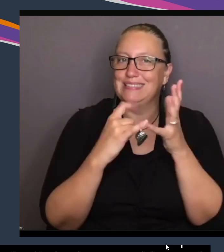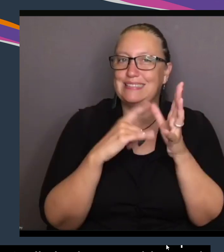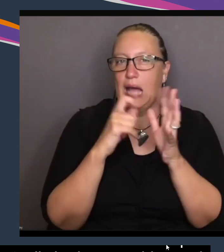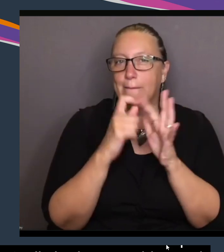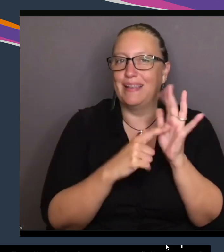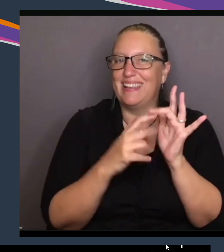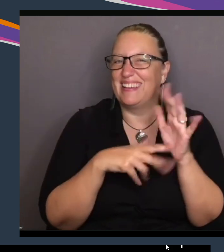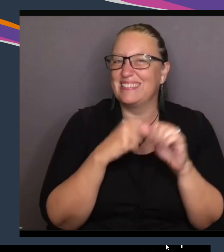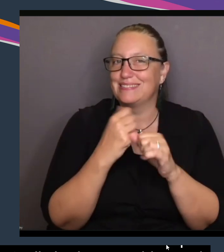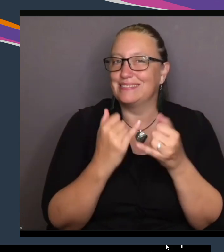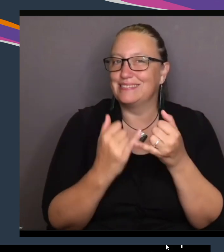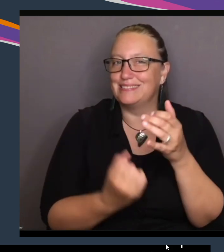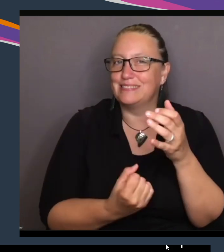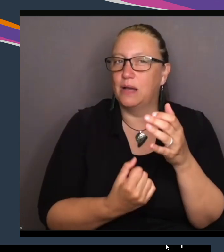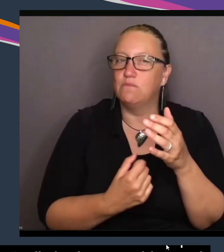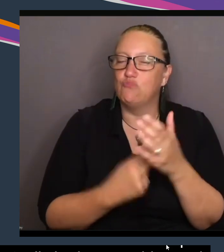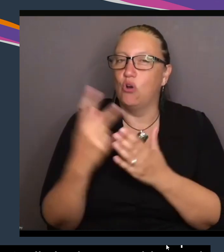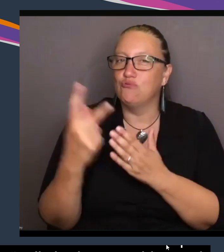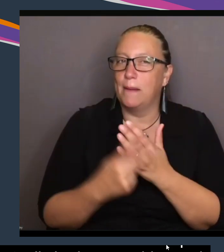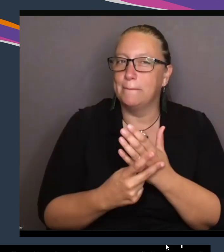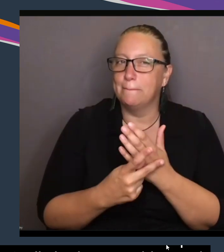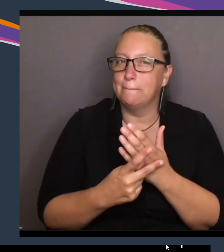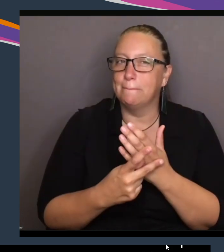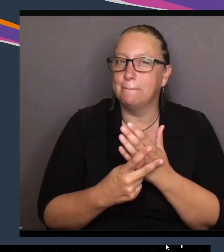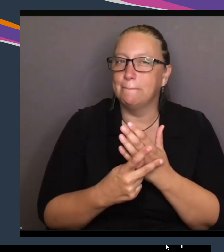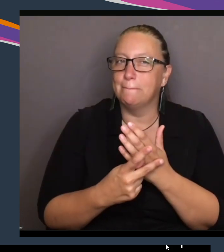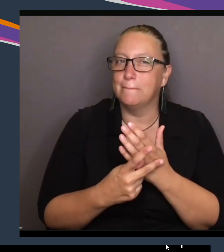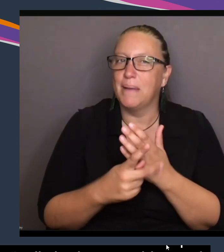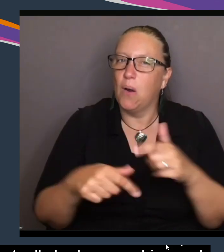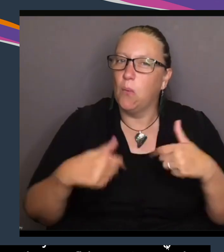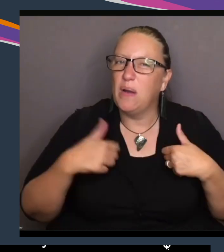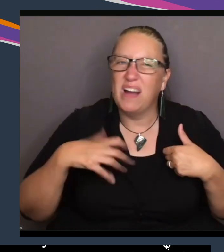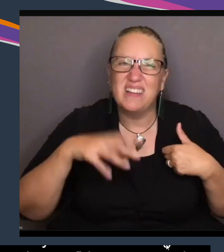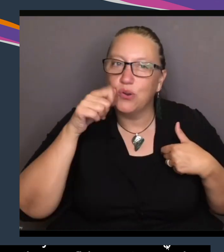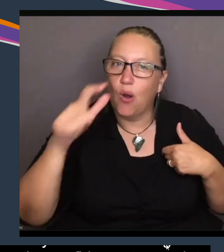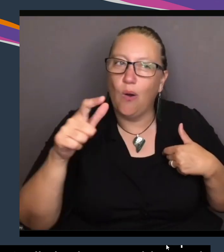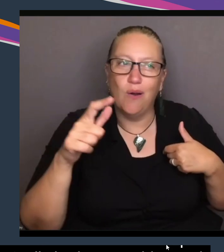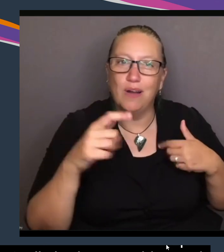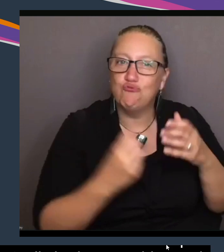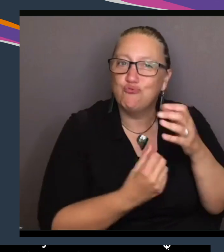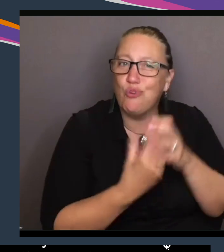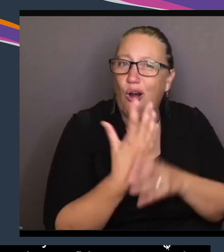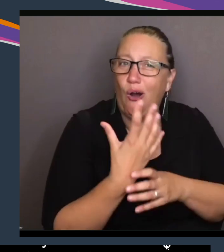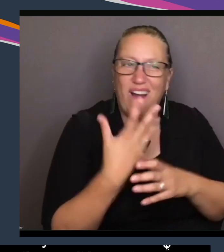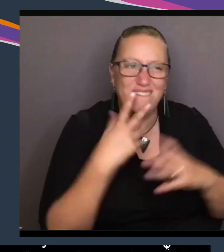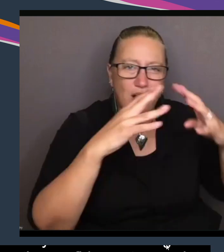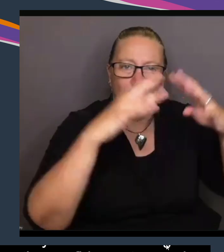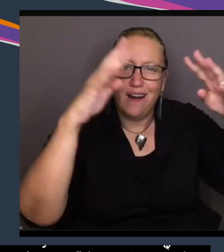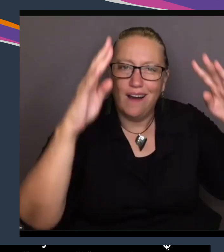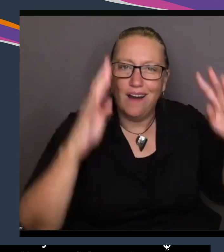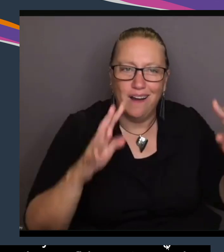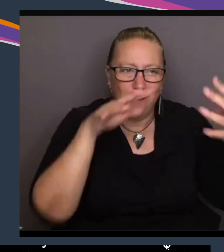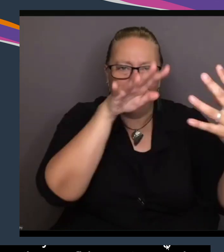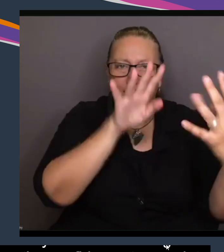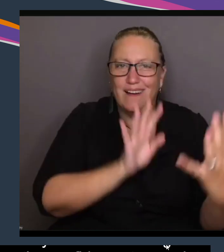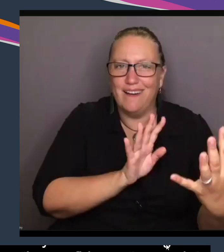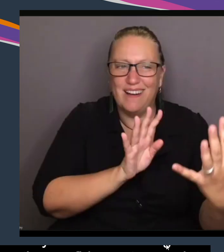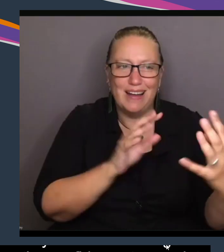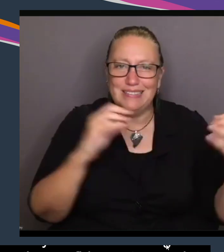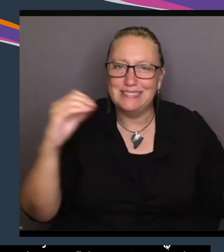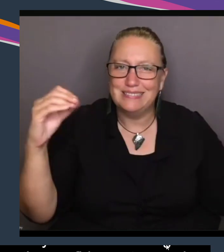saplings because we really wanted to make this a greenhouse for people who have the aspiration. And as at time of